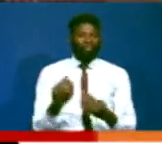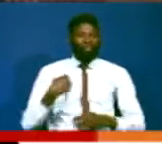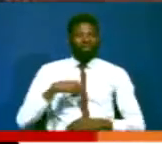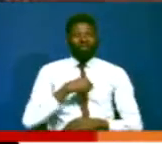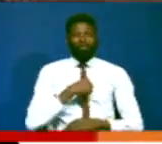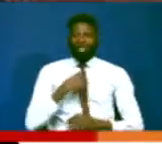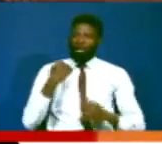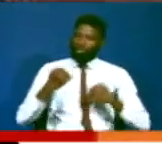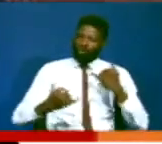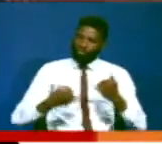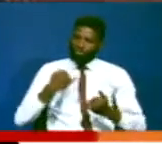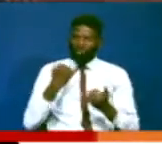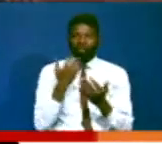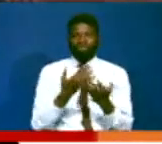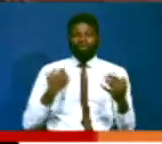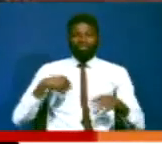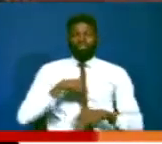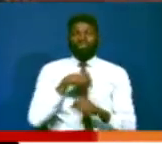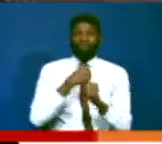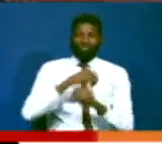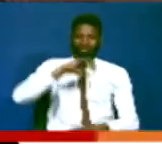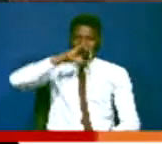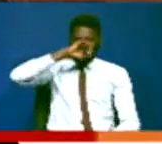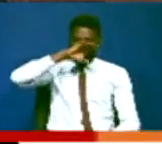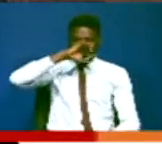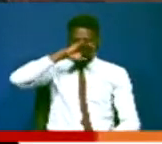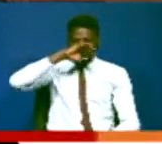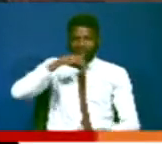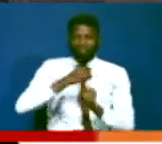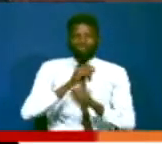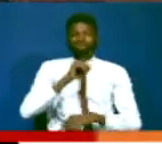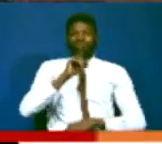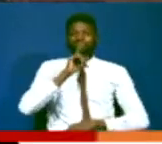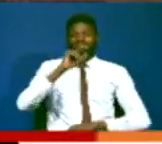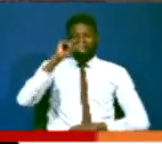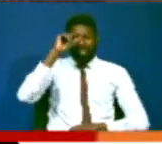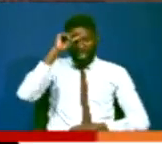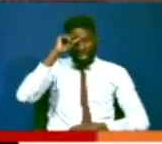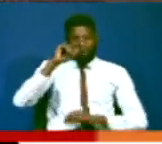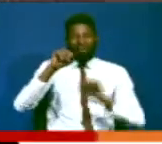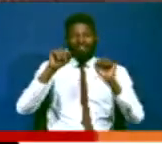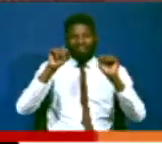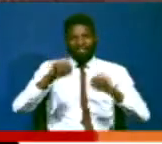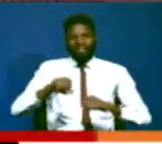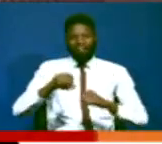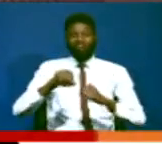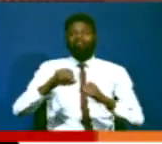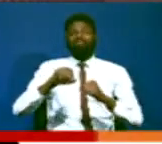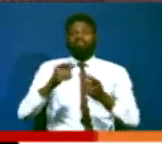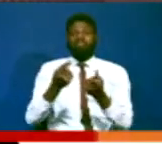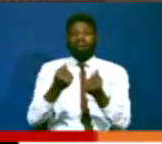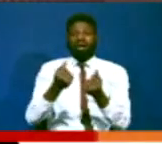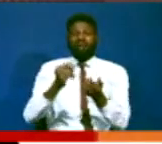very hard to ensure that the government is able or in a position to provide. Now, there is when you look at